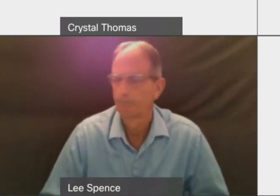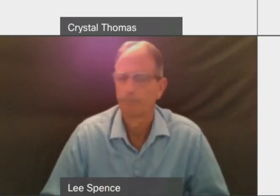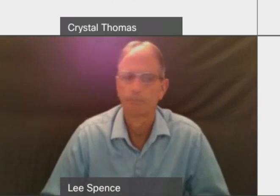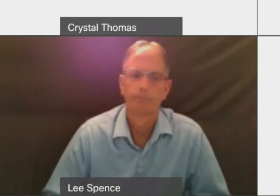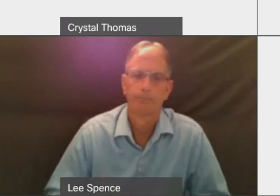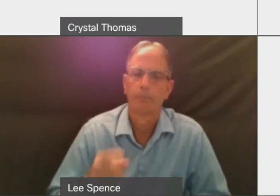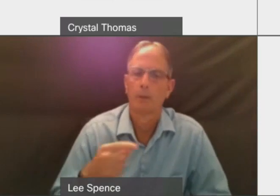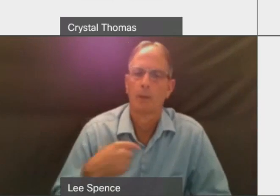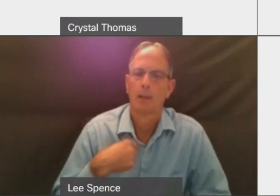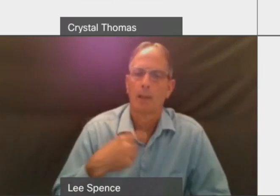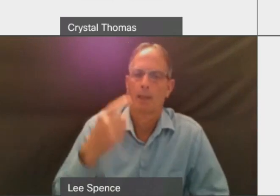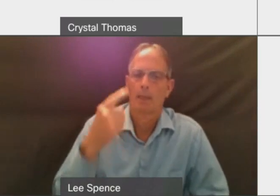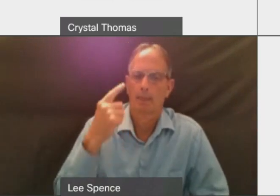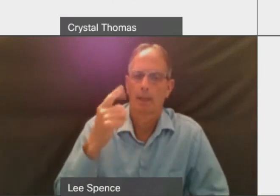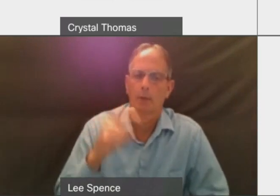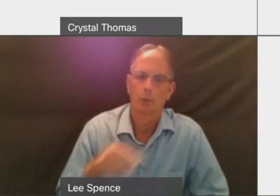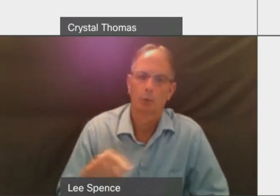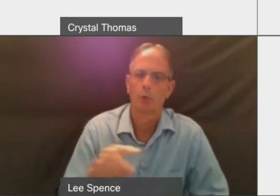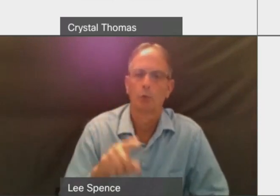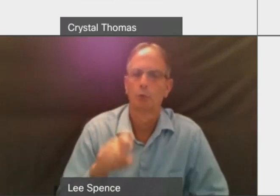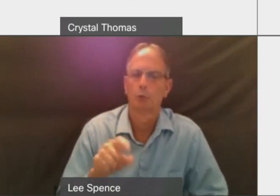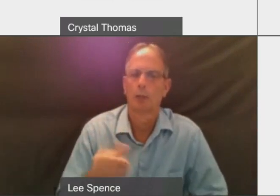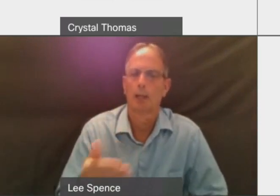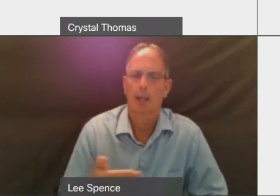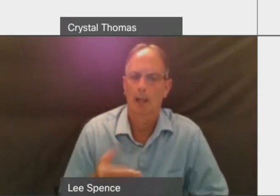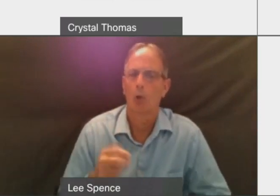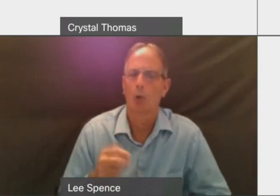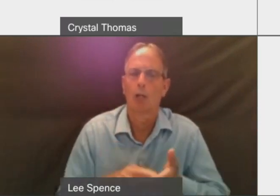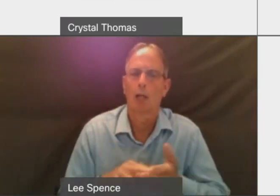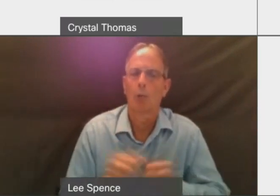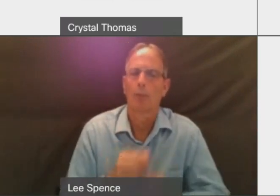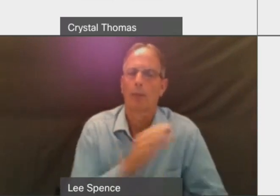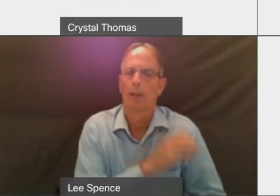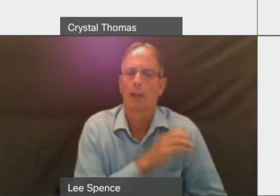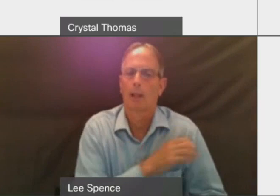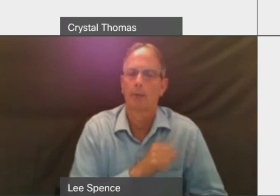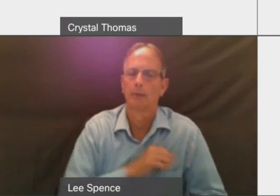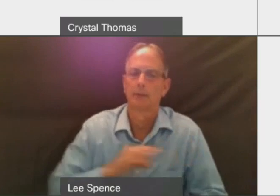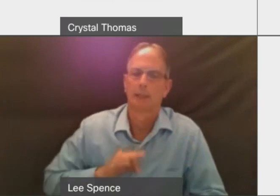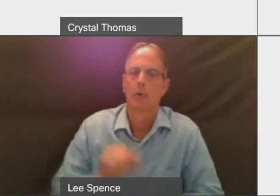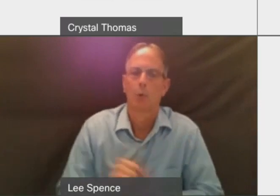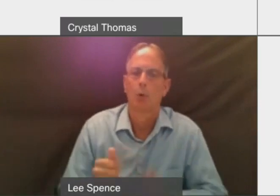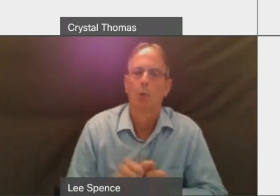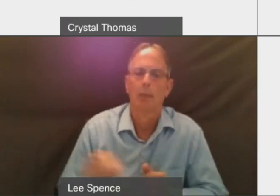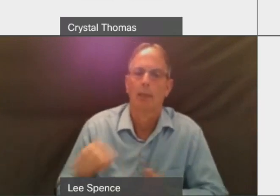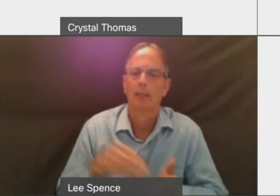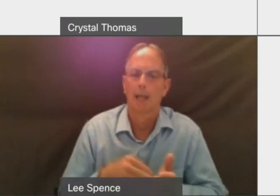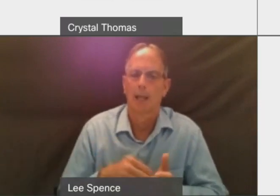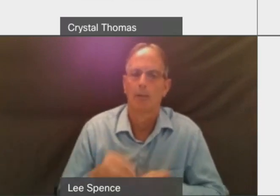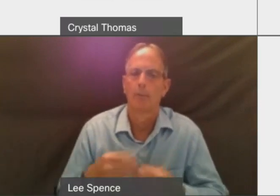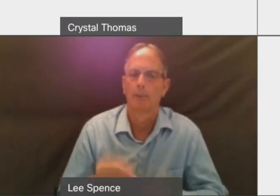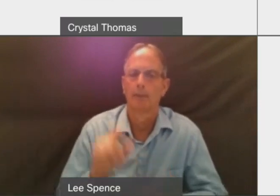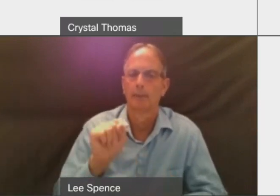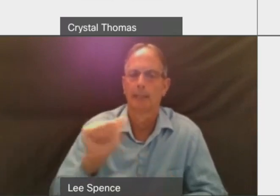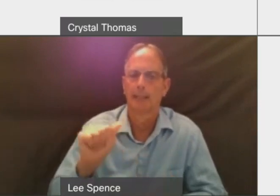I think you should also hire or contract with clinical staff to work with providers to provide TA to